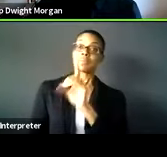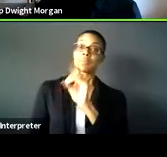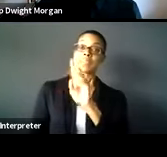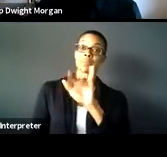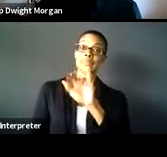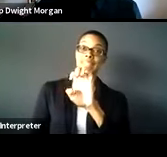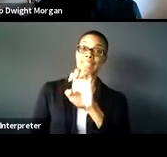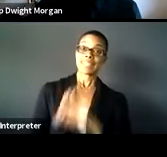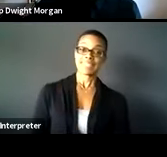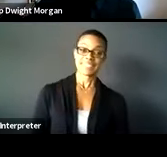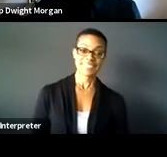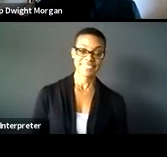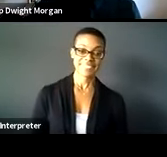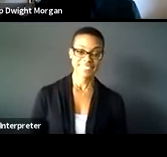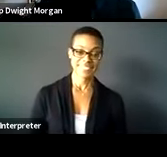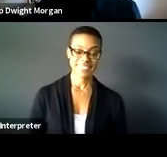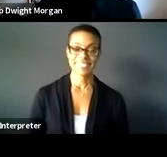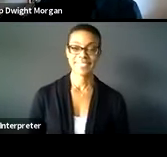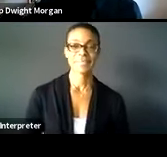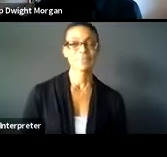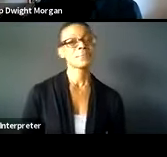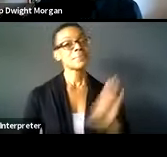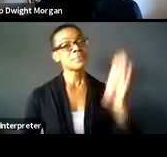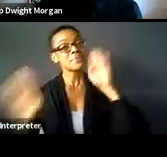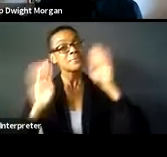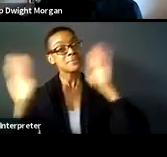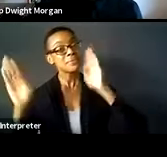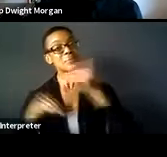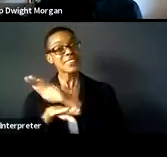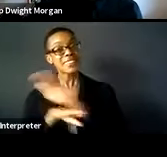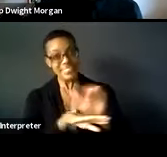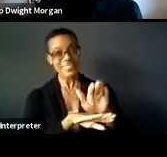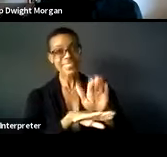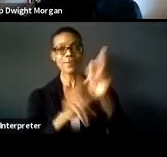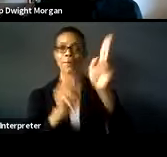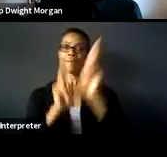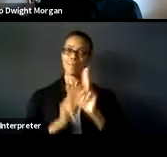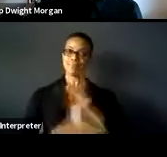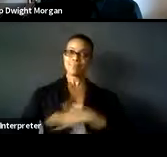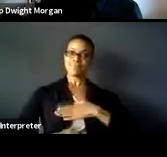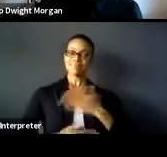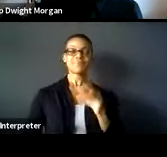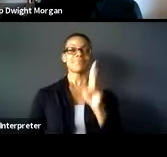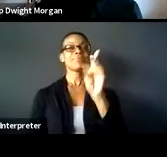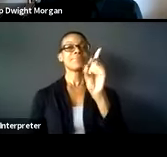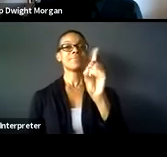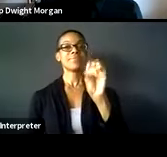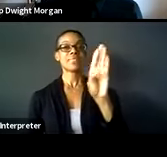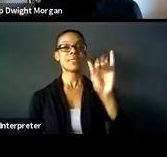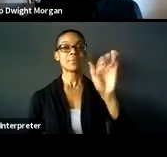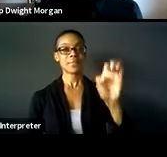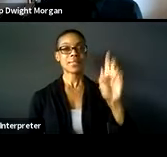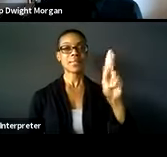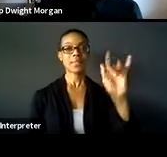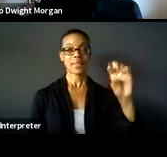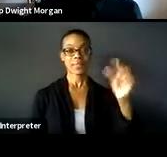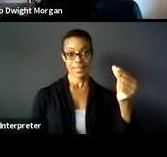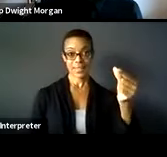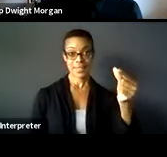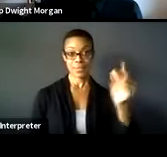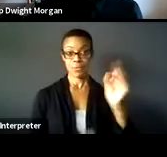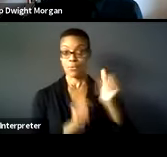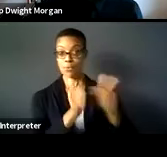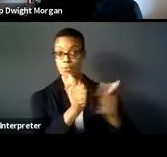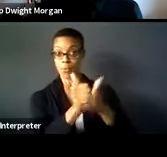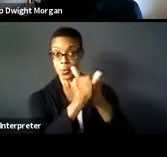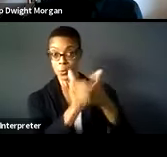All right, good evening, everybody. It's an honor and a pleasure to be here. My name is Debbie King. If you follow me online, you may also know